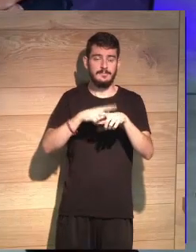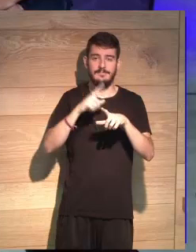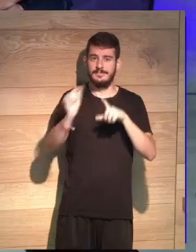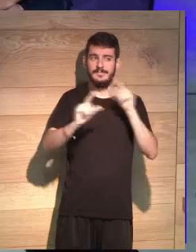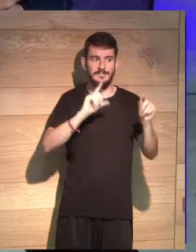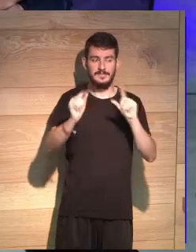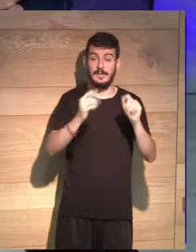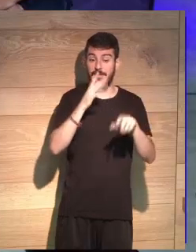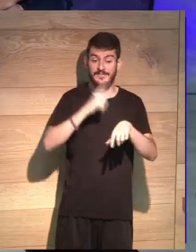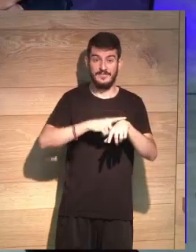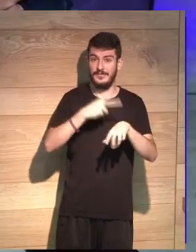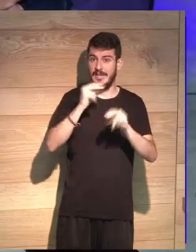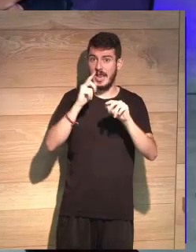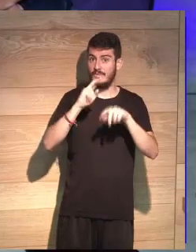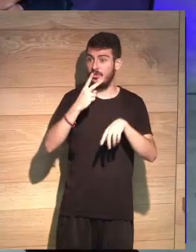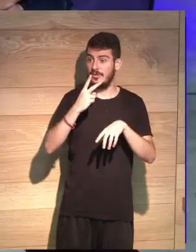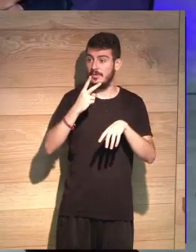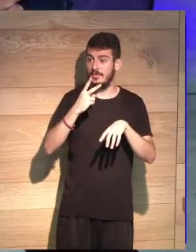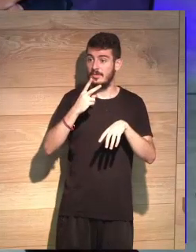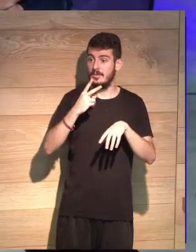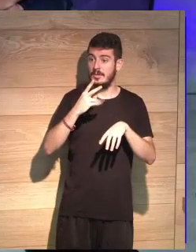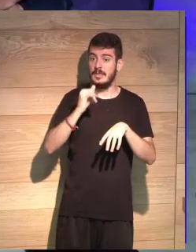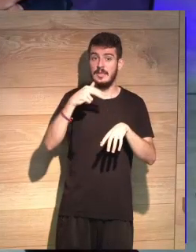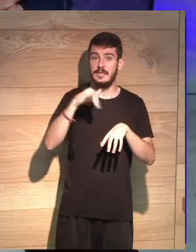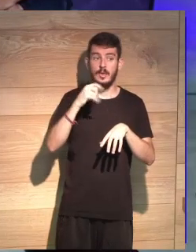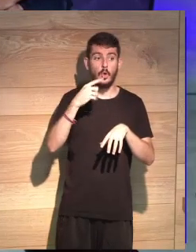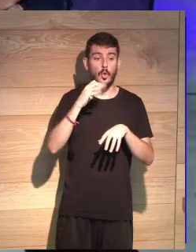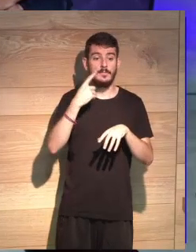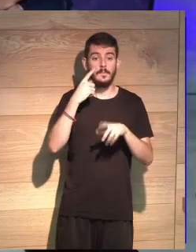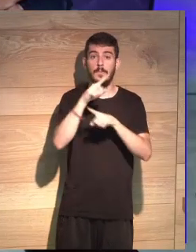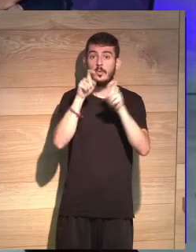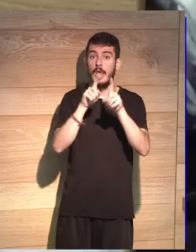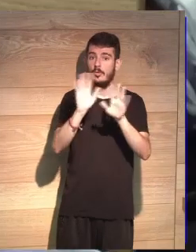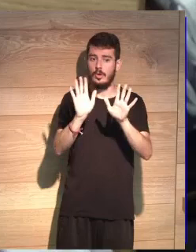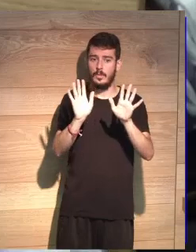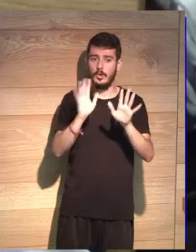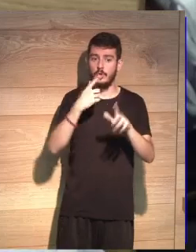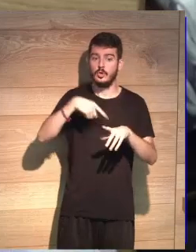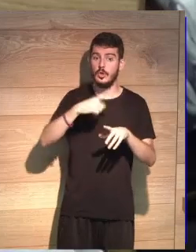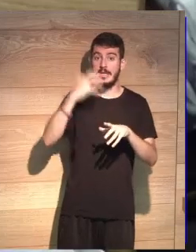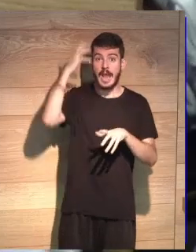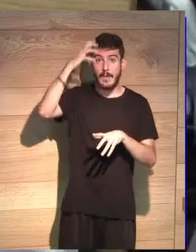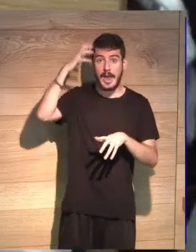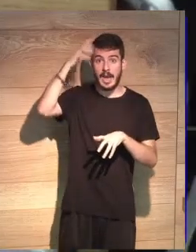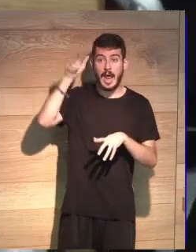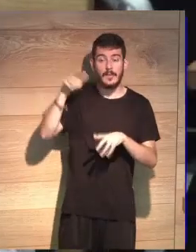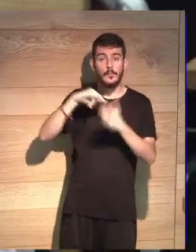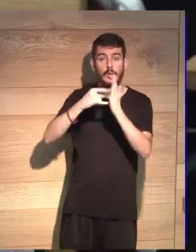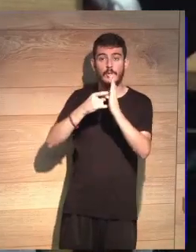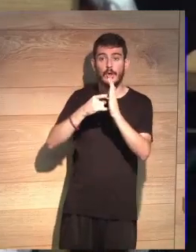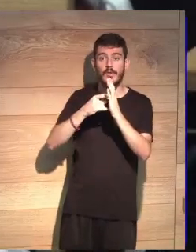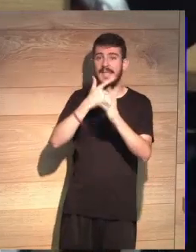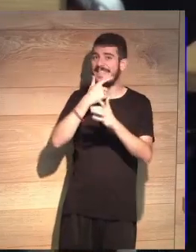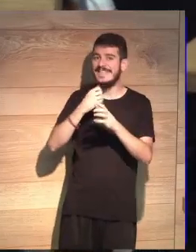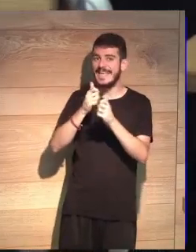you have to be very fast. We're running out of time. Well, it's not a question, it's just a comment. Just want to say that in